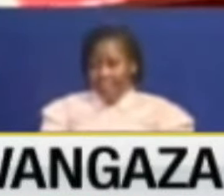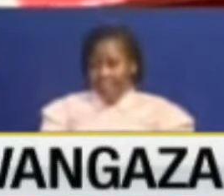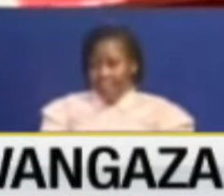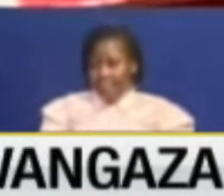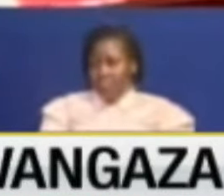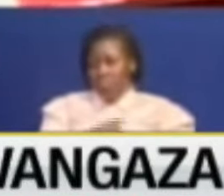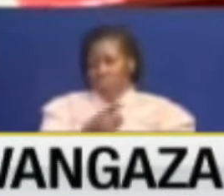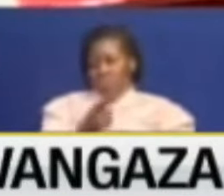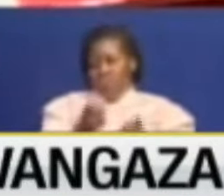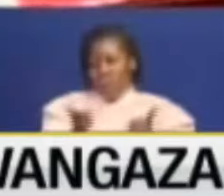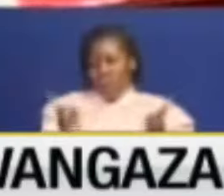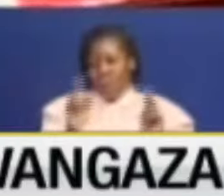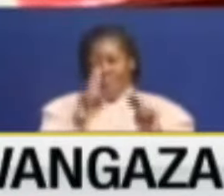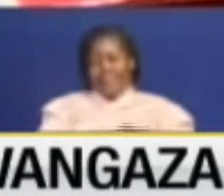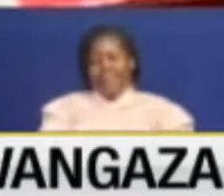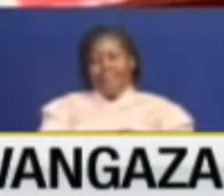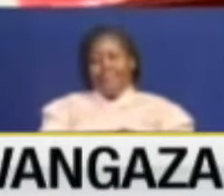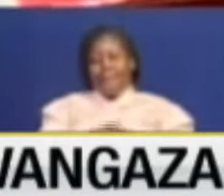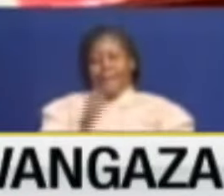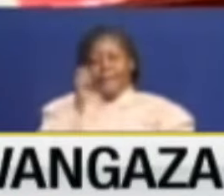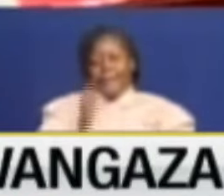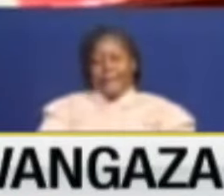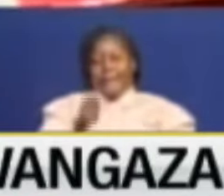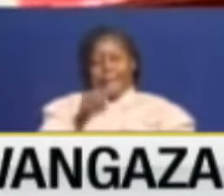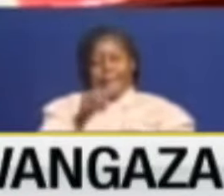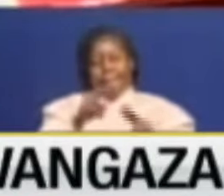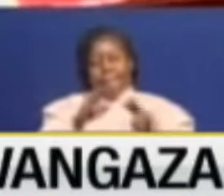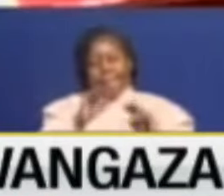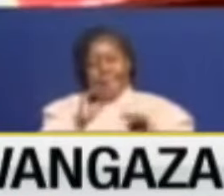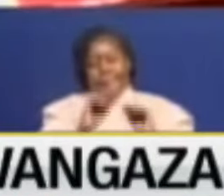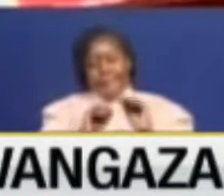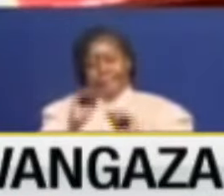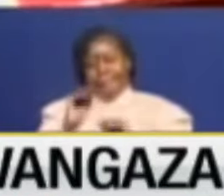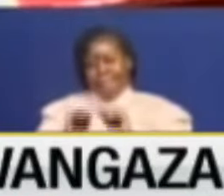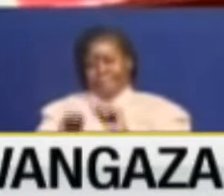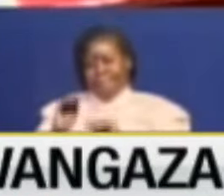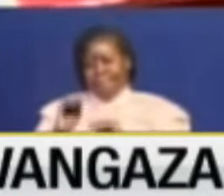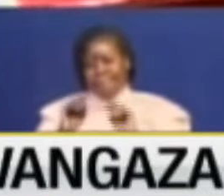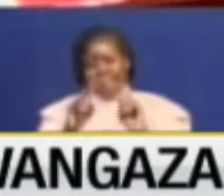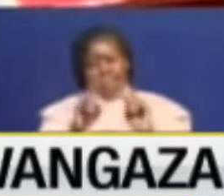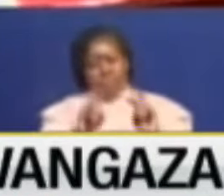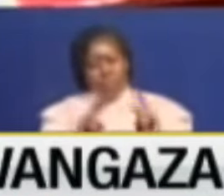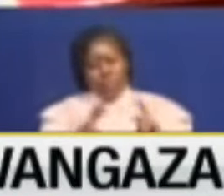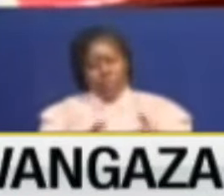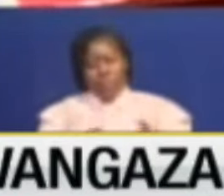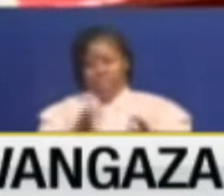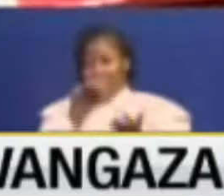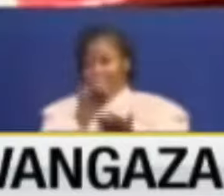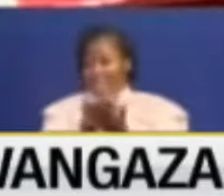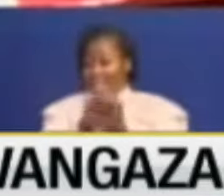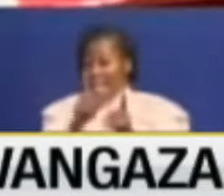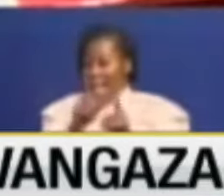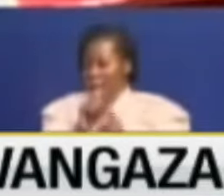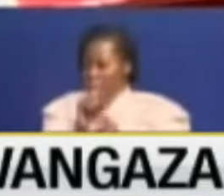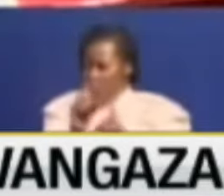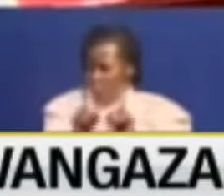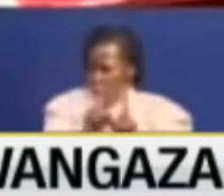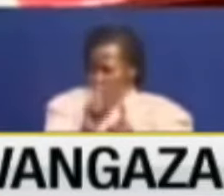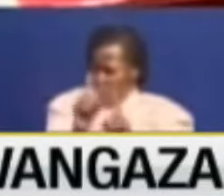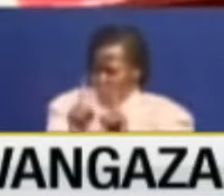you are sitting here as judges, analyze the evidence, scrutinize the evidence, ask questions